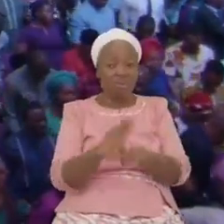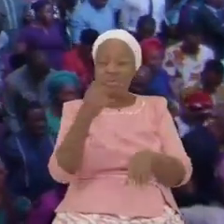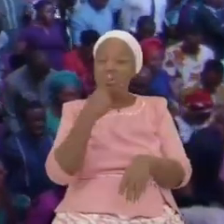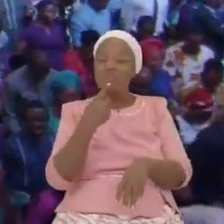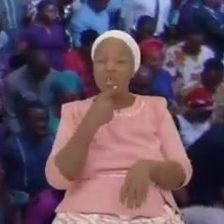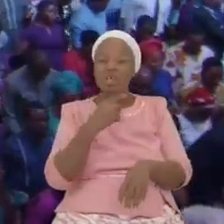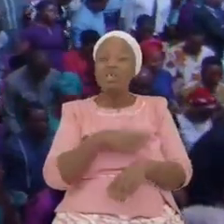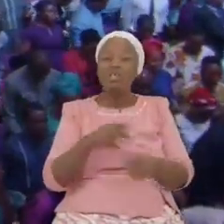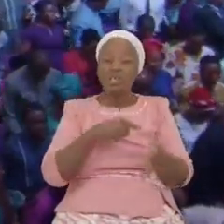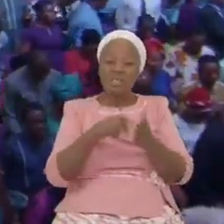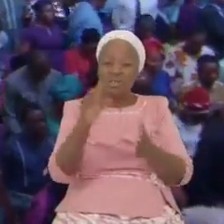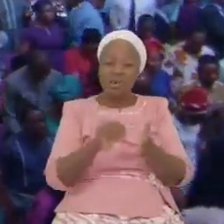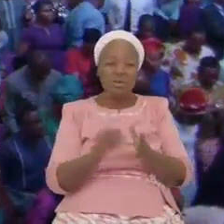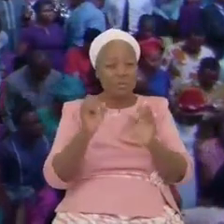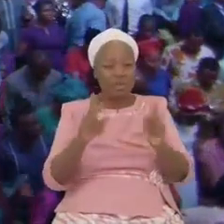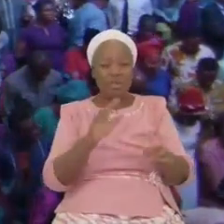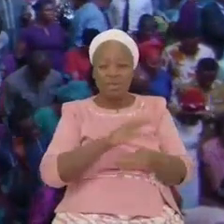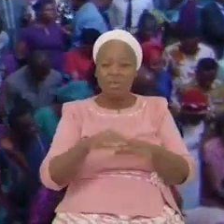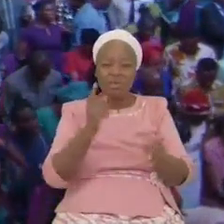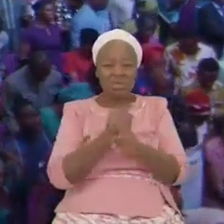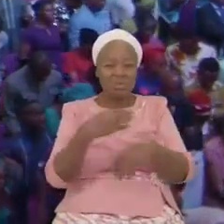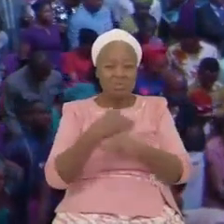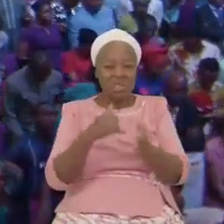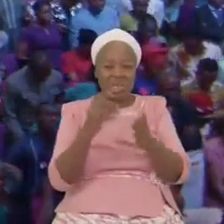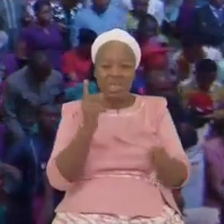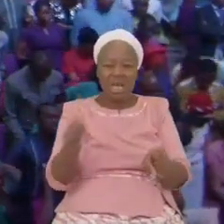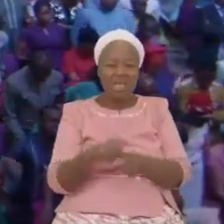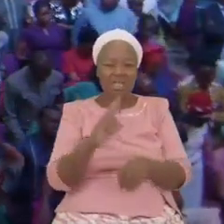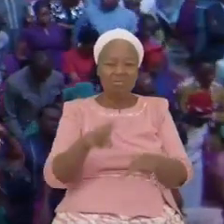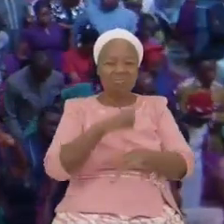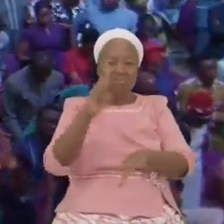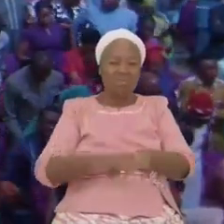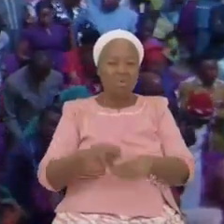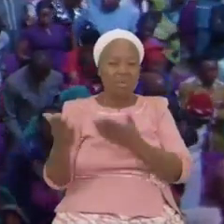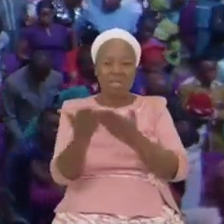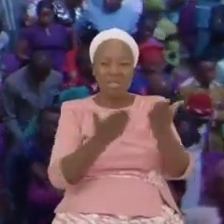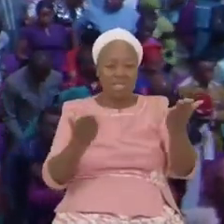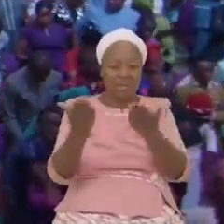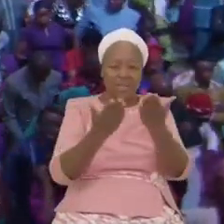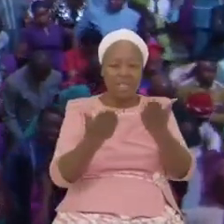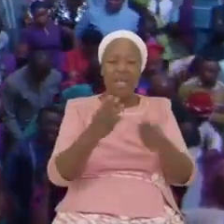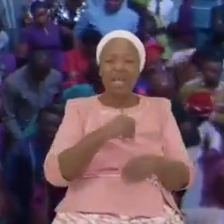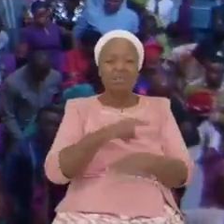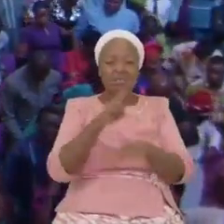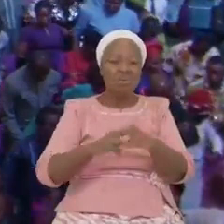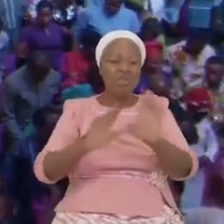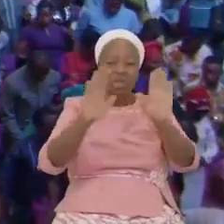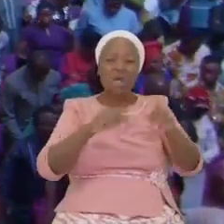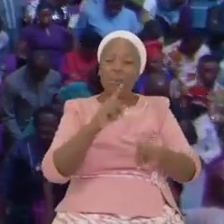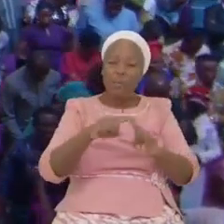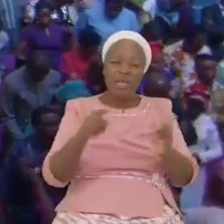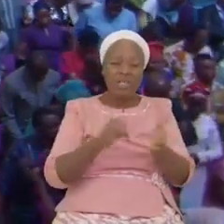Don't just make it like an ordinary service. This is your chance that you can open your heart, open